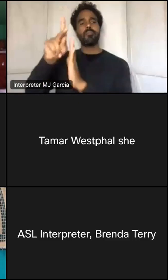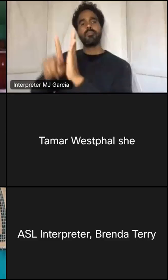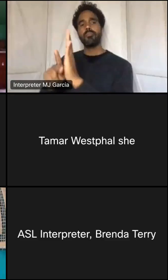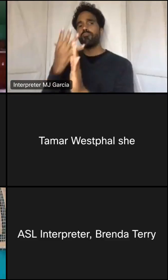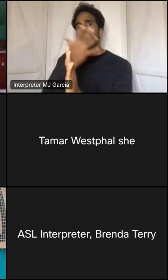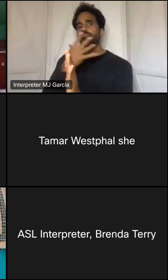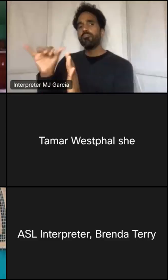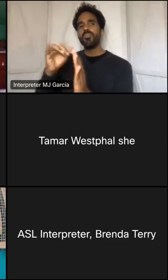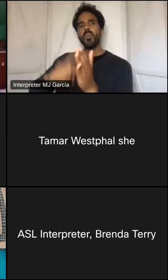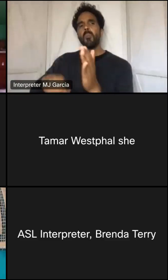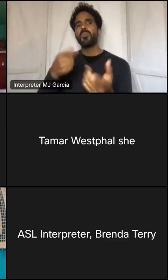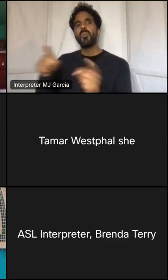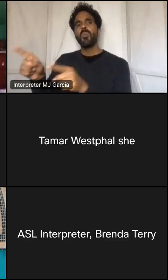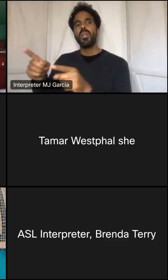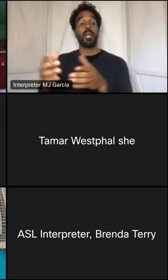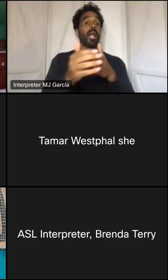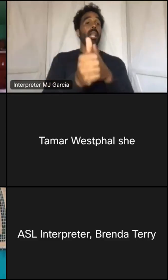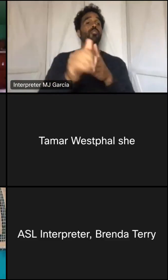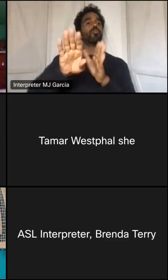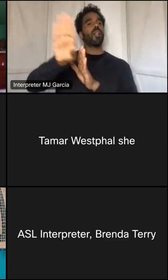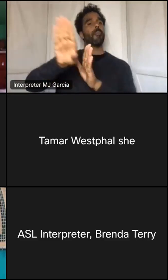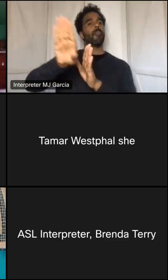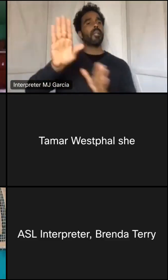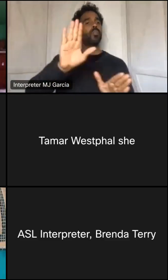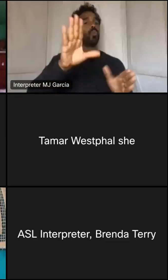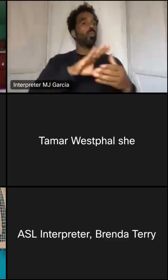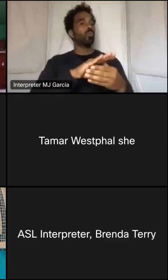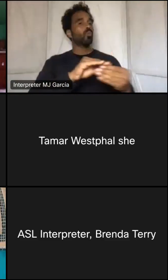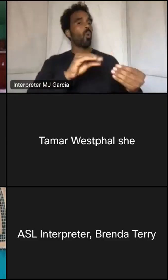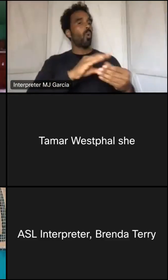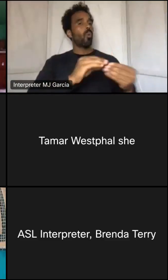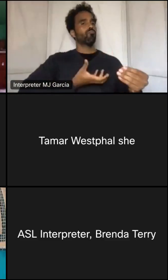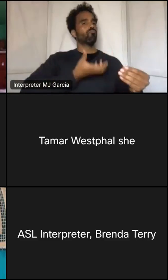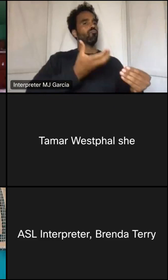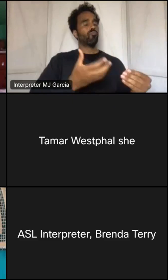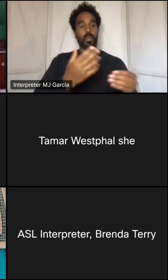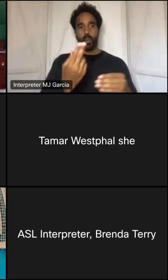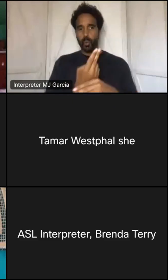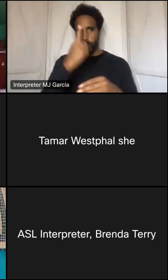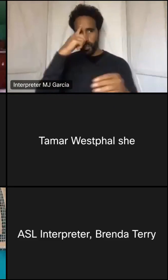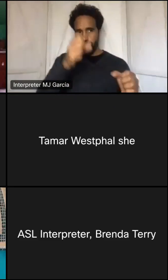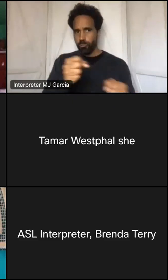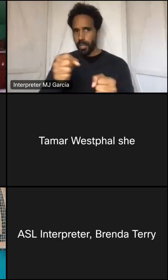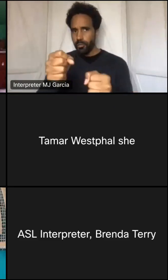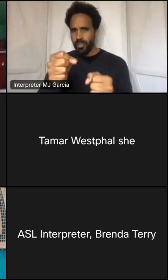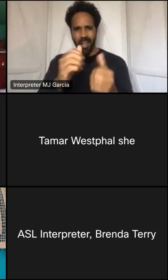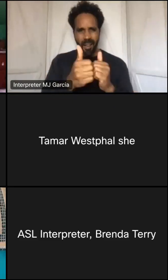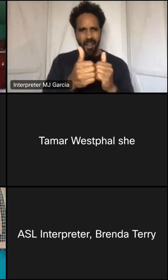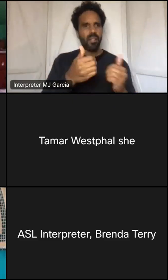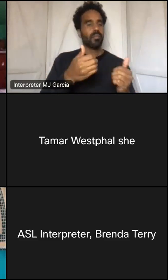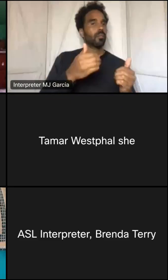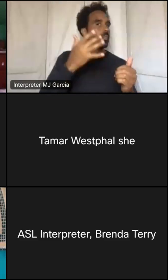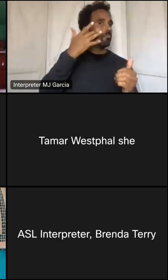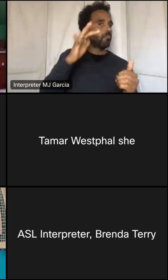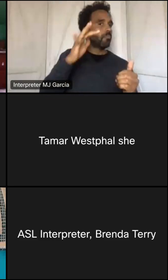development and how do you strategically share your story, because sometimes there are pieces of yourself, and all the time there are pieces of yourself